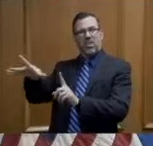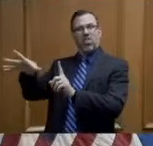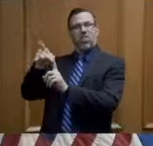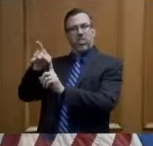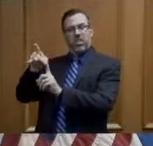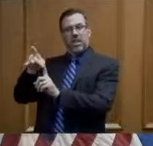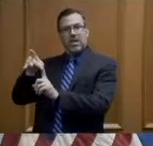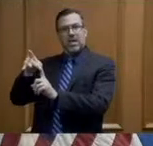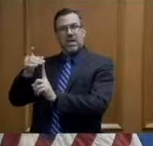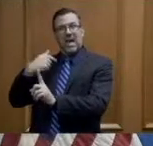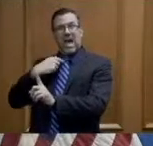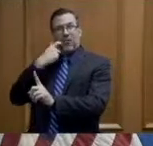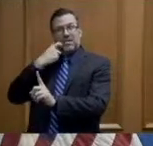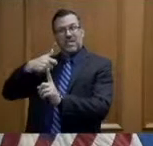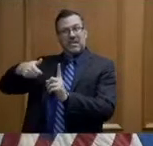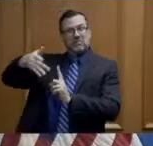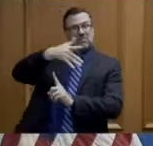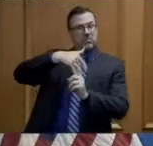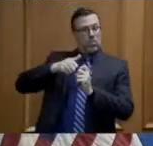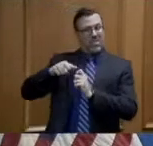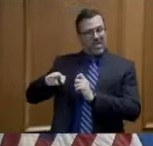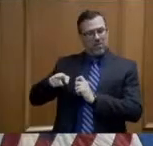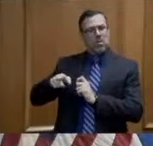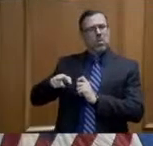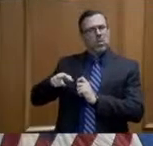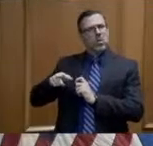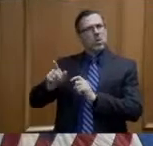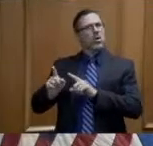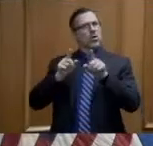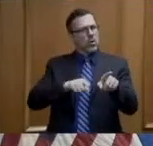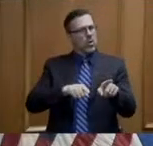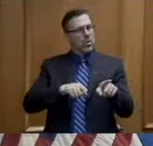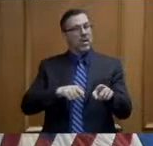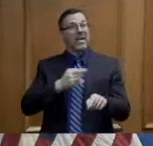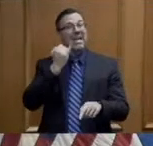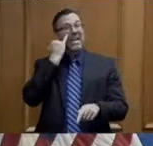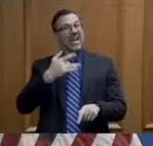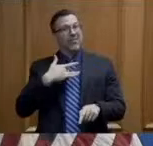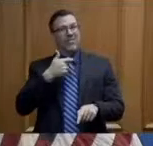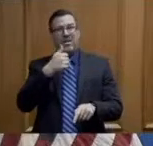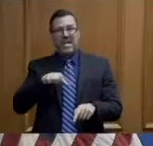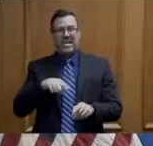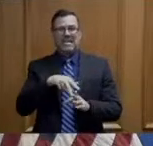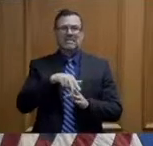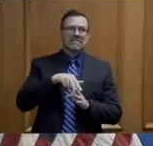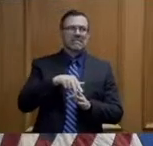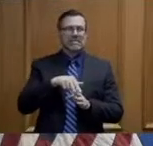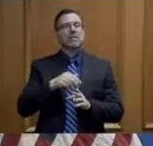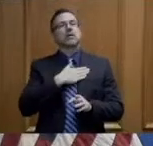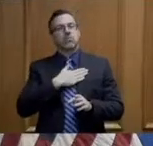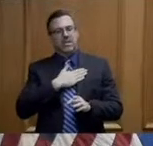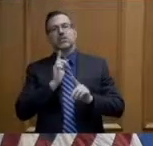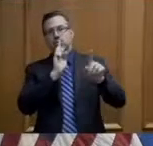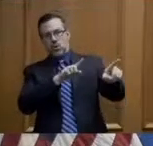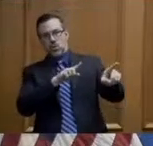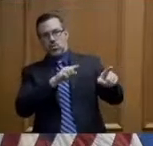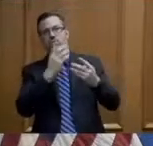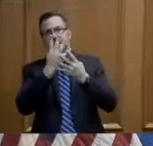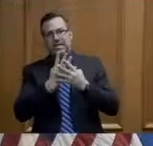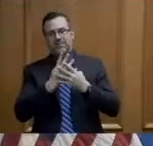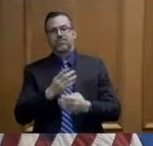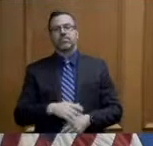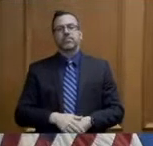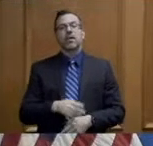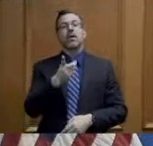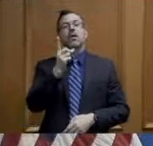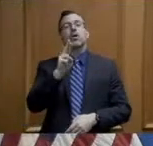get a test. When in doubt, remember, when in doubt, get a test. I'll have Dr. Piercy come up in a few minutes and give